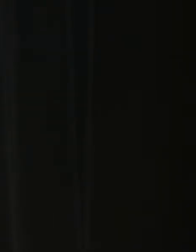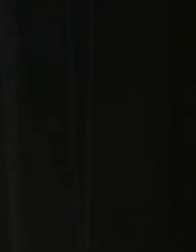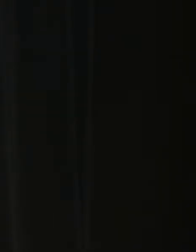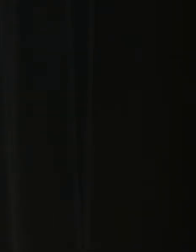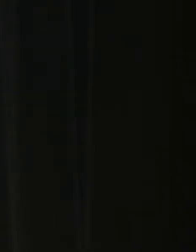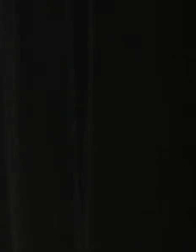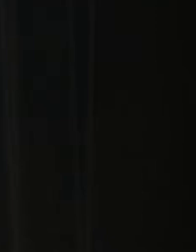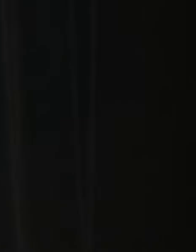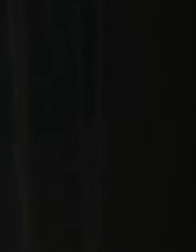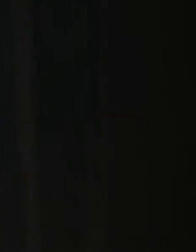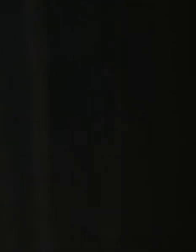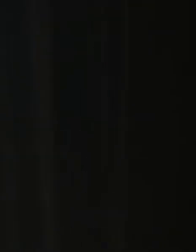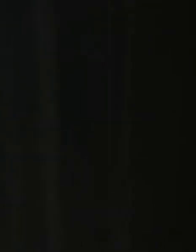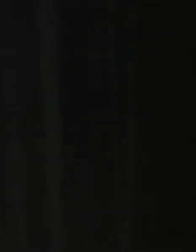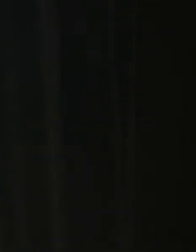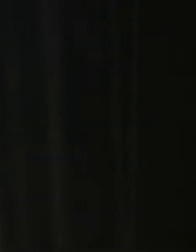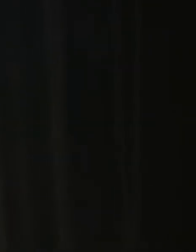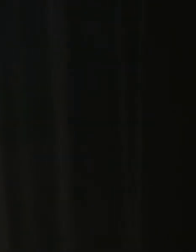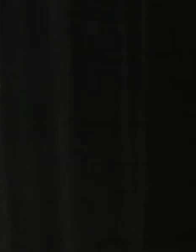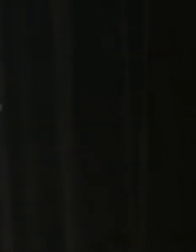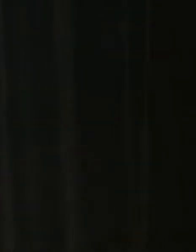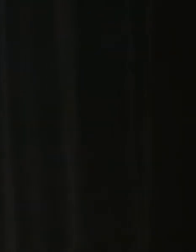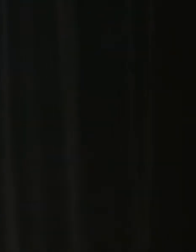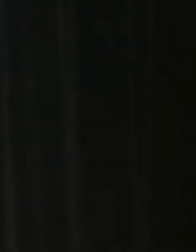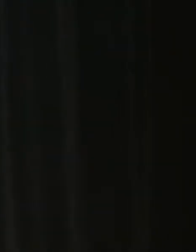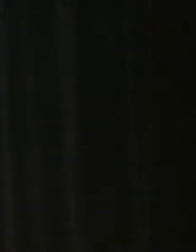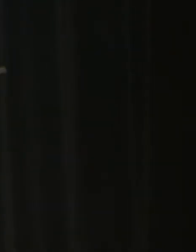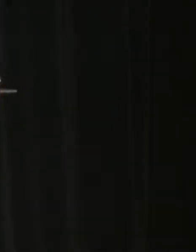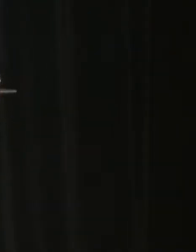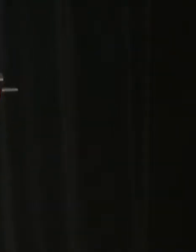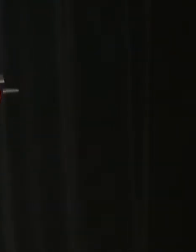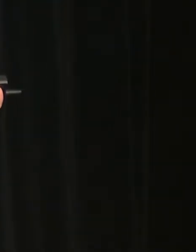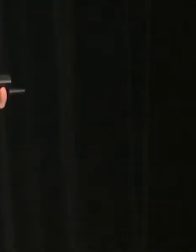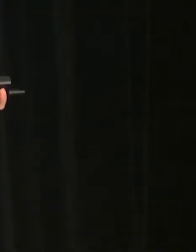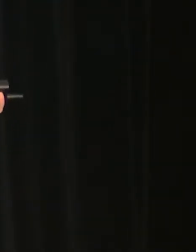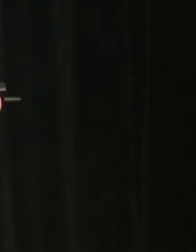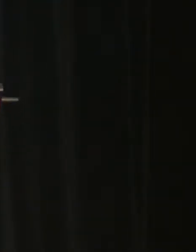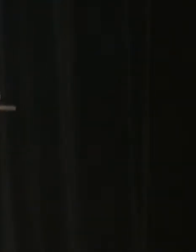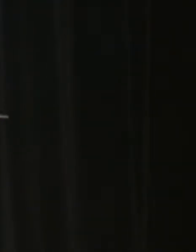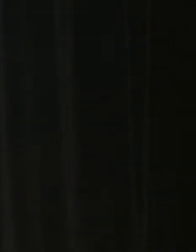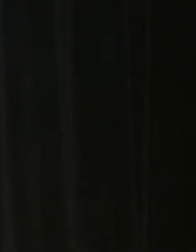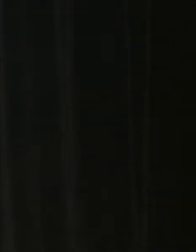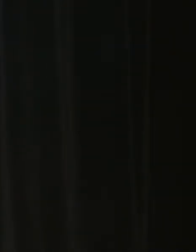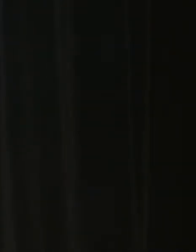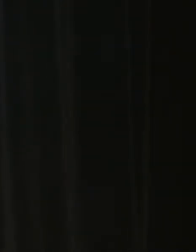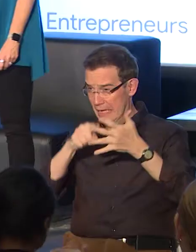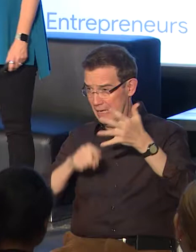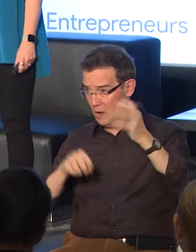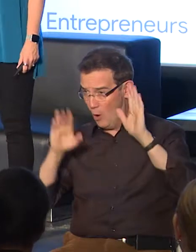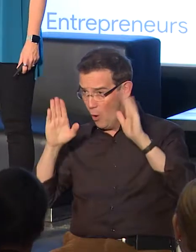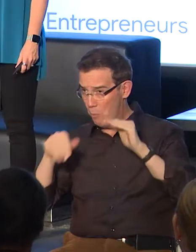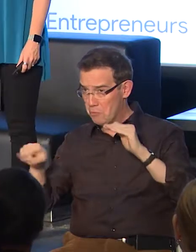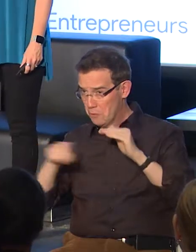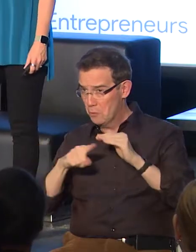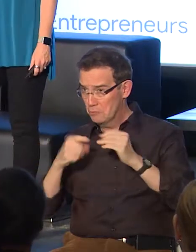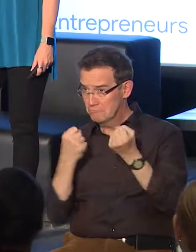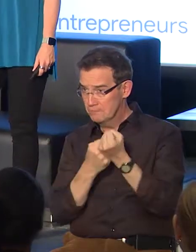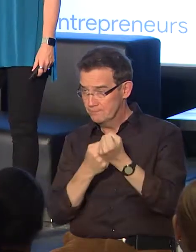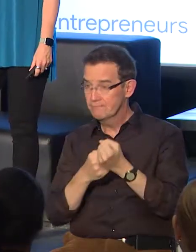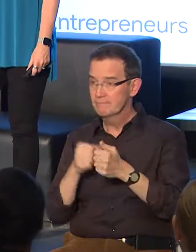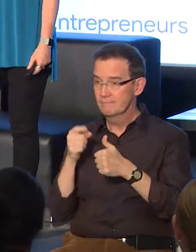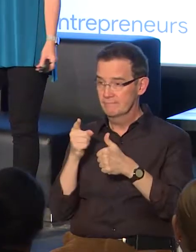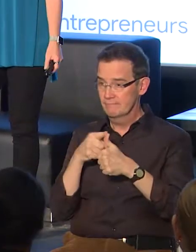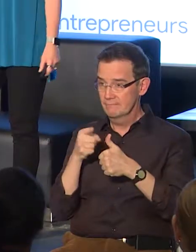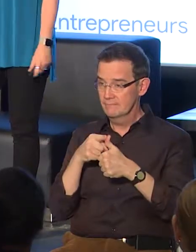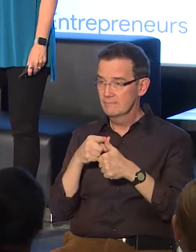and all of that. But wanted to start with some quick ground rules, some quick agreement that we all have together. So one is be